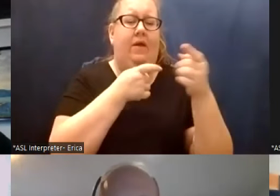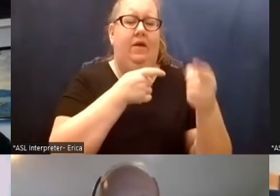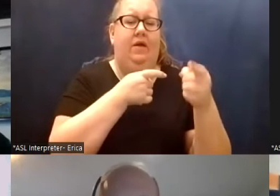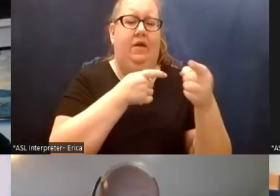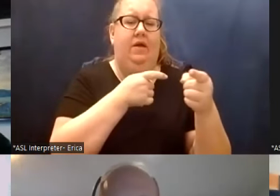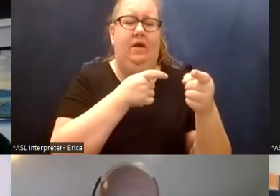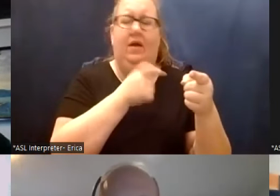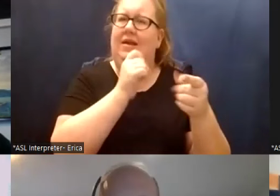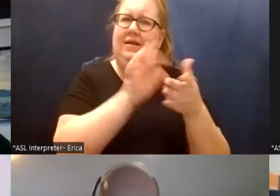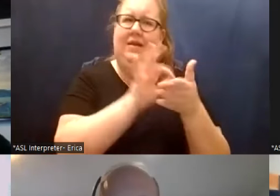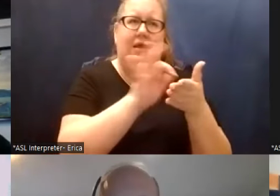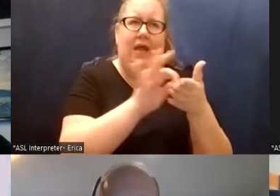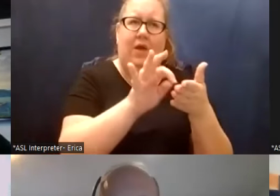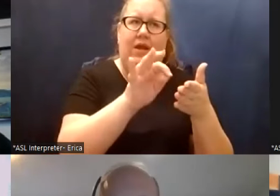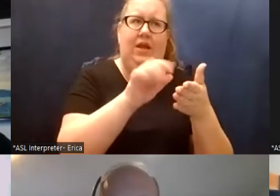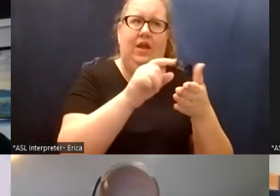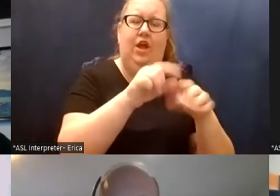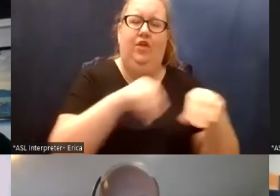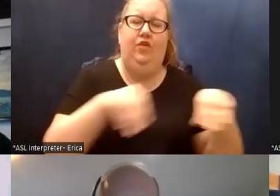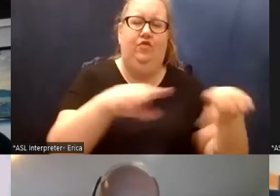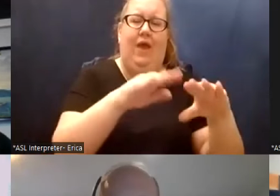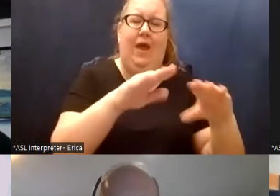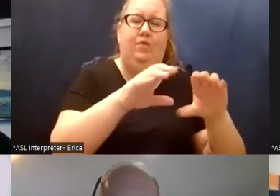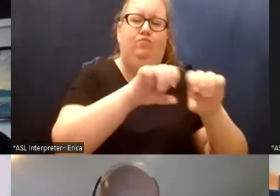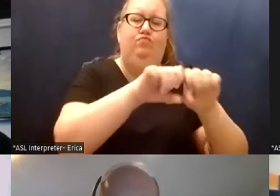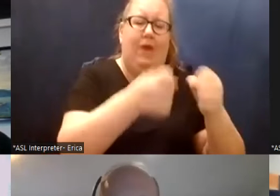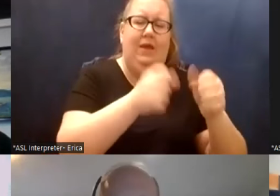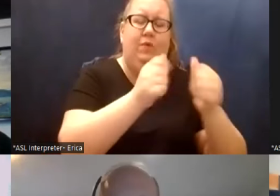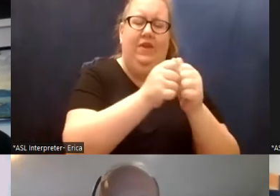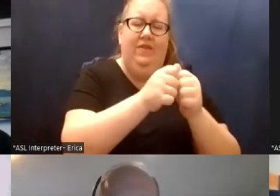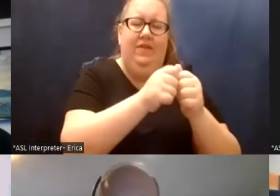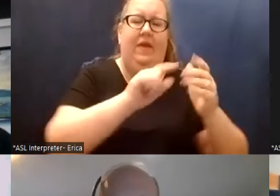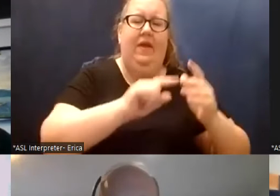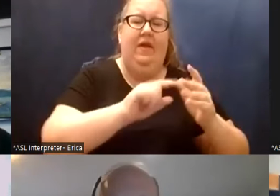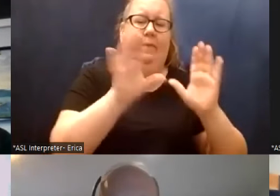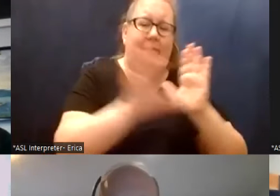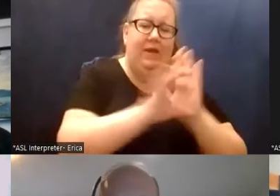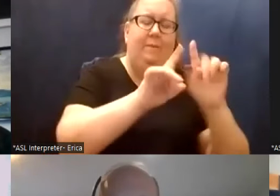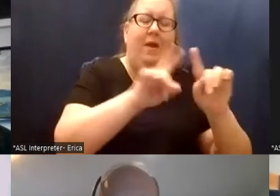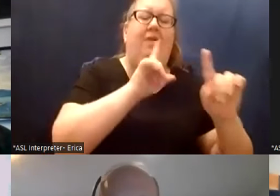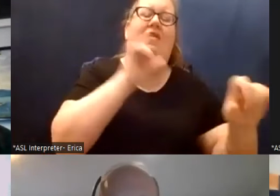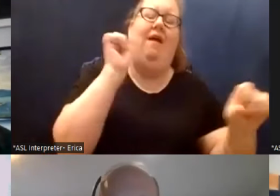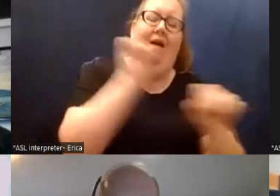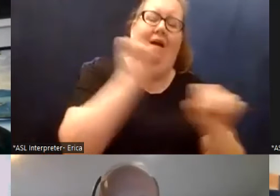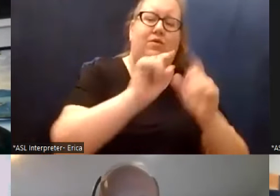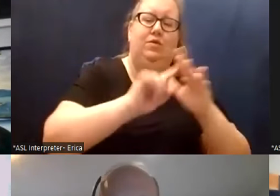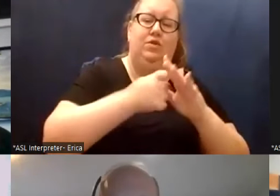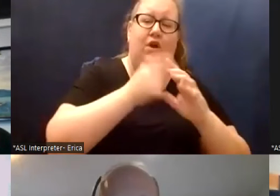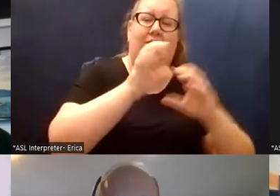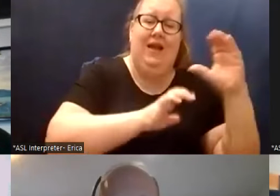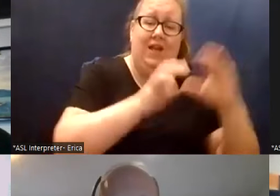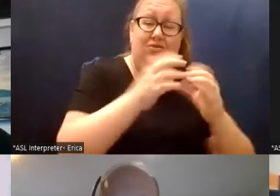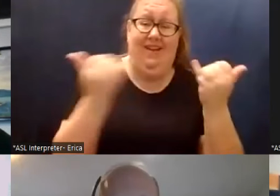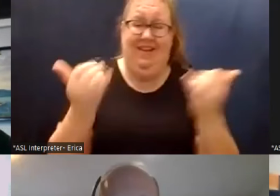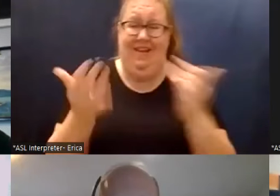not count the groundbreaking with the pictures, but the actual start of construction, is it operational